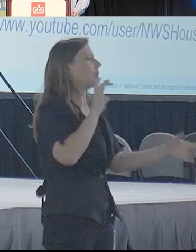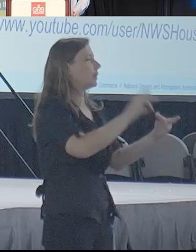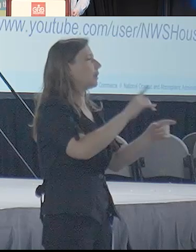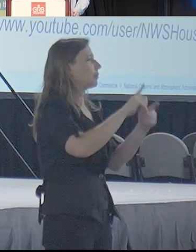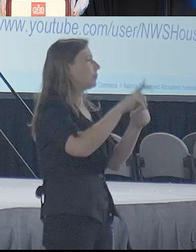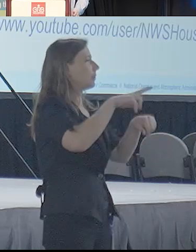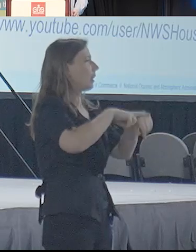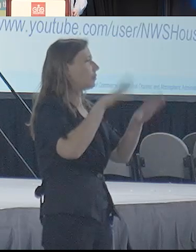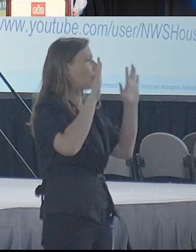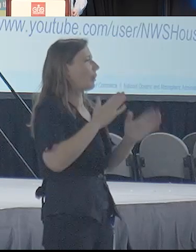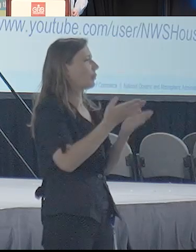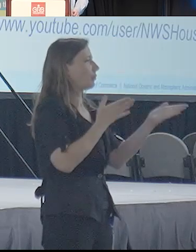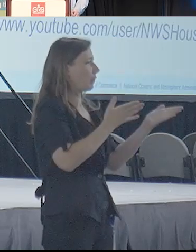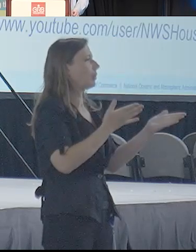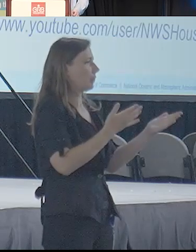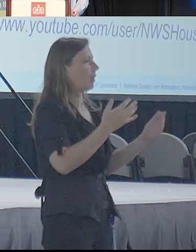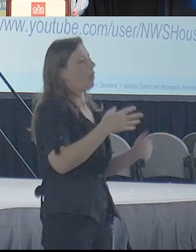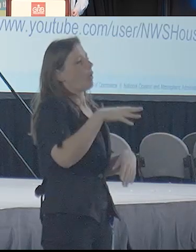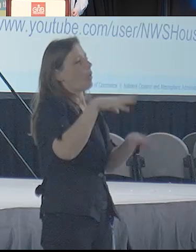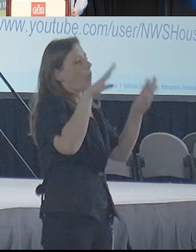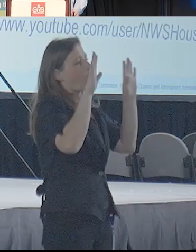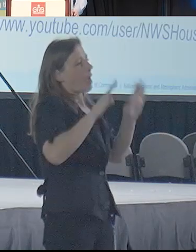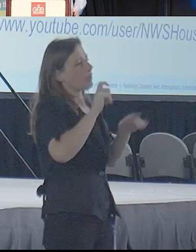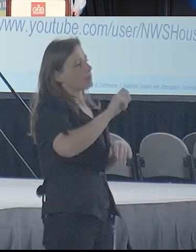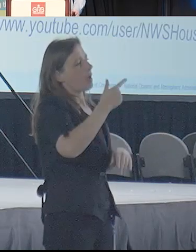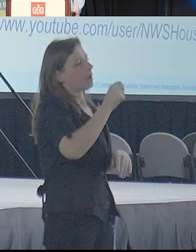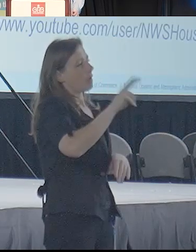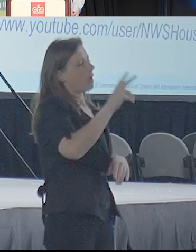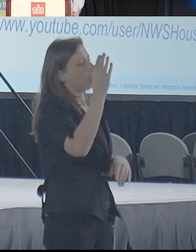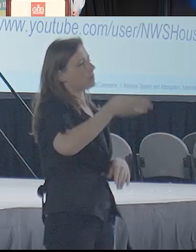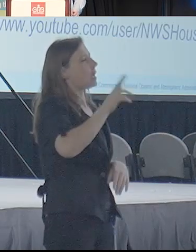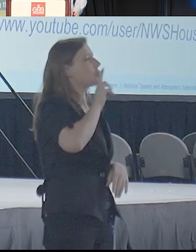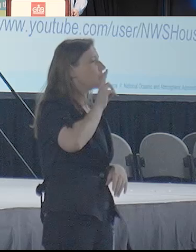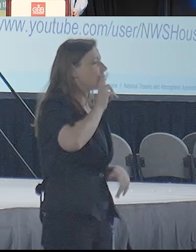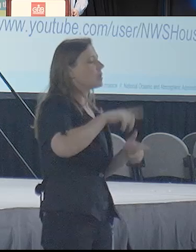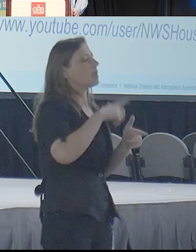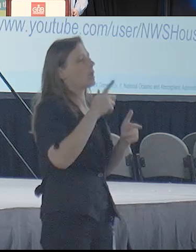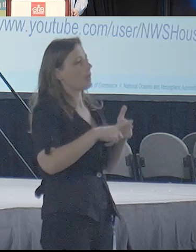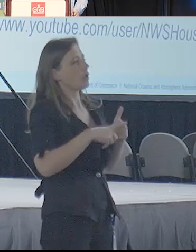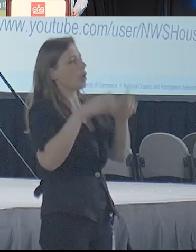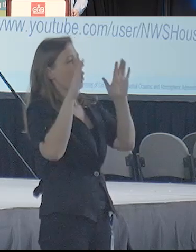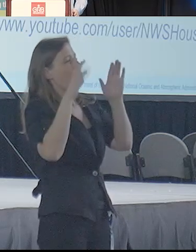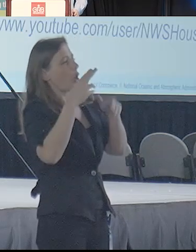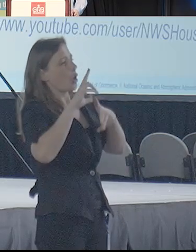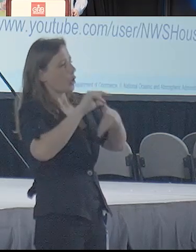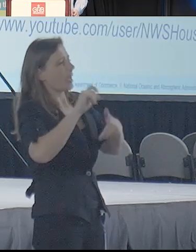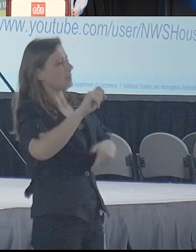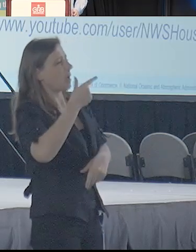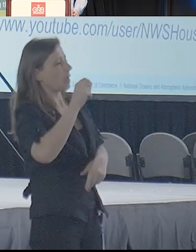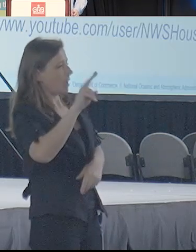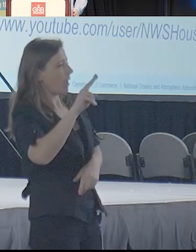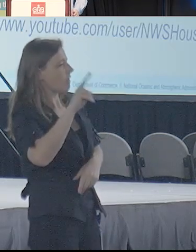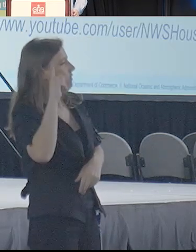Weather Service, the local office being weather.gov/Houston, and the National Hurricane Center website, hurricanes.gov. I know for a fact